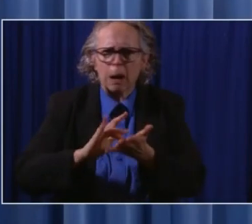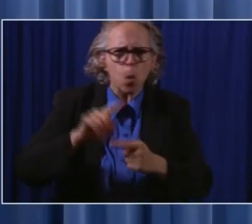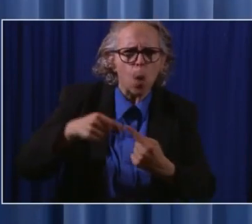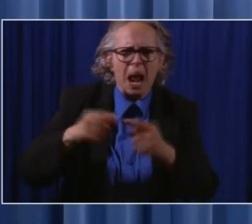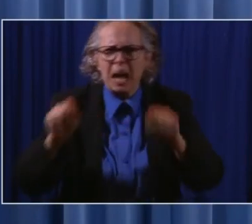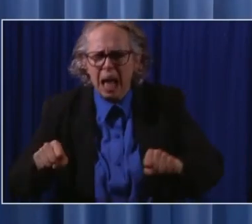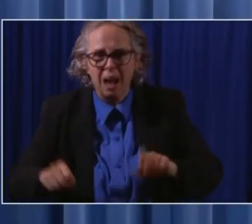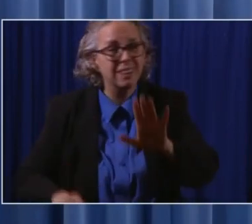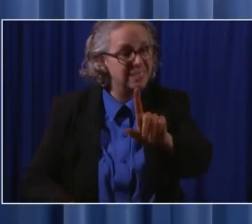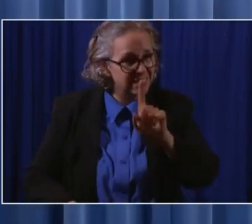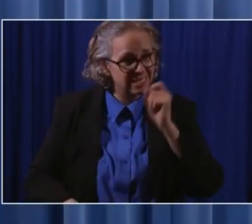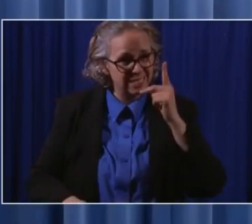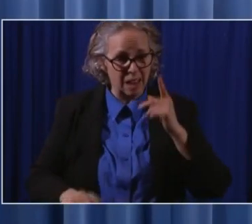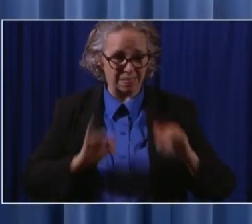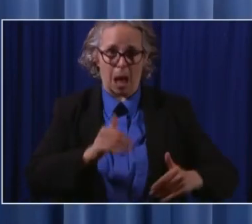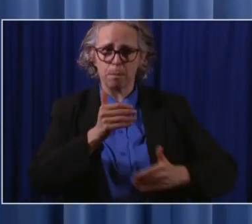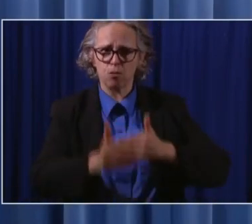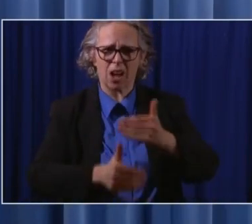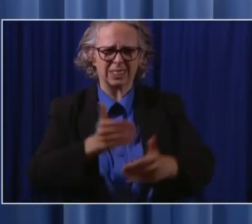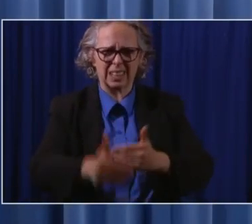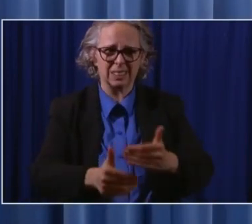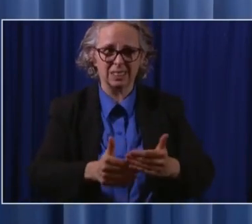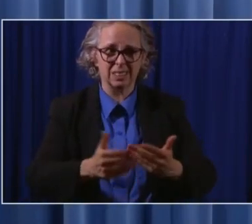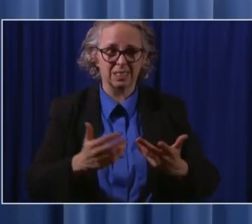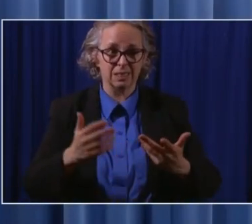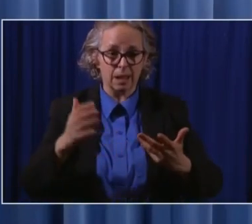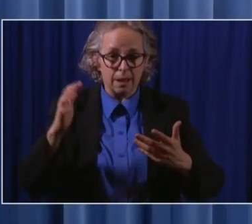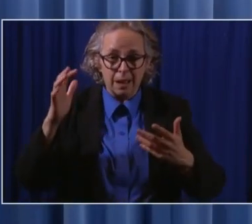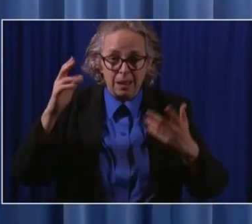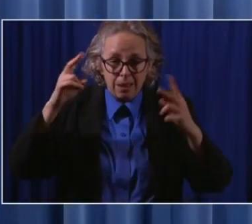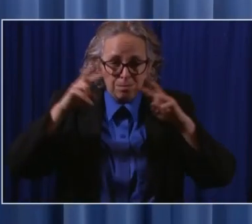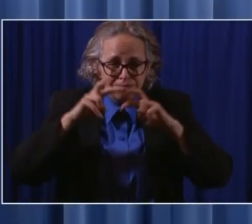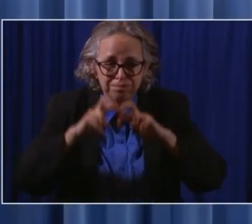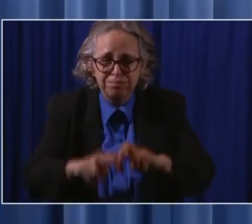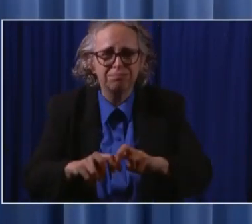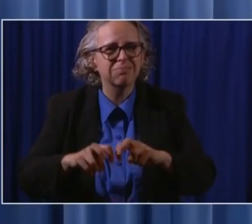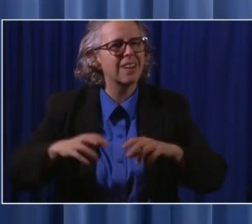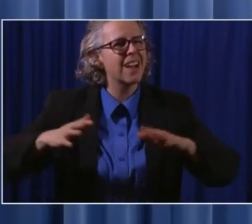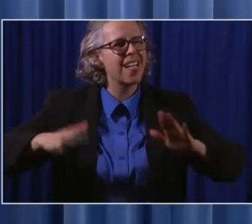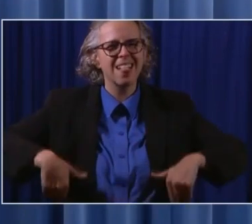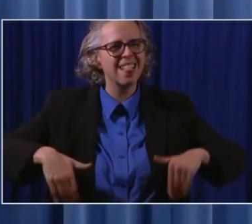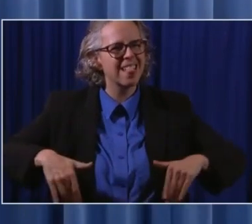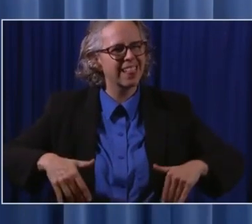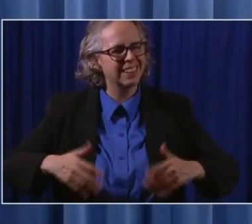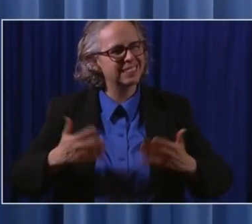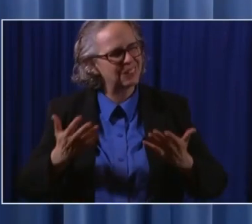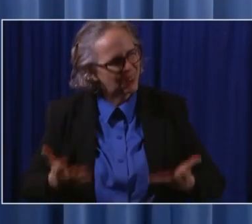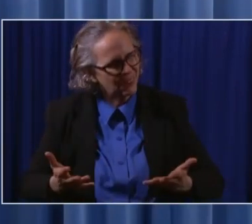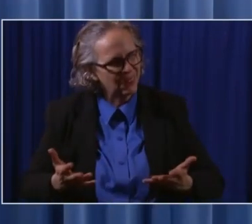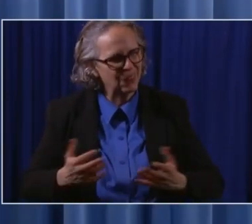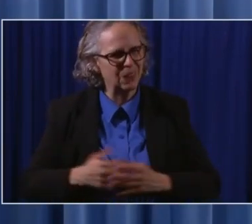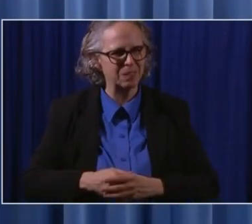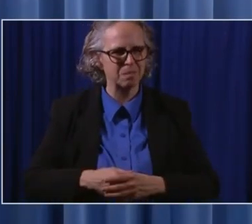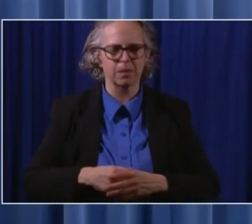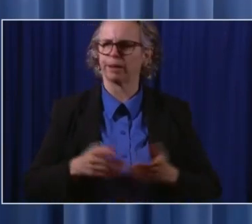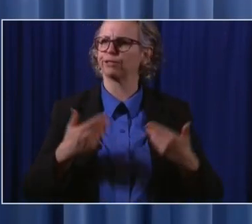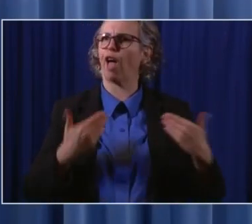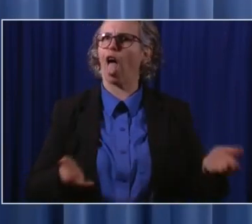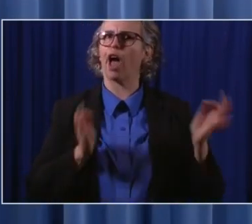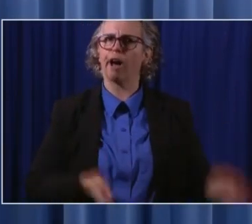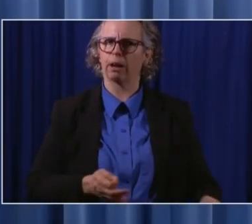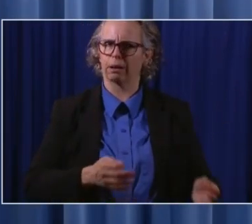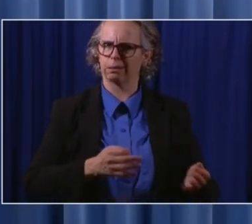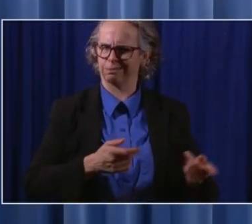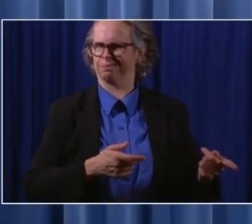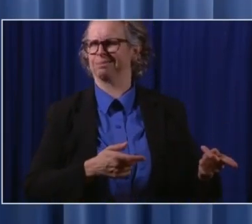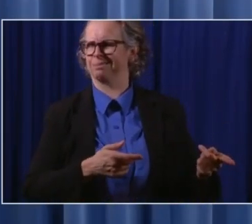process was a complete and thorough examination of the facts. And so when I asked them to pull this